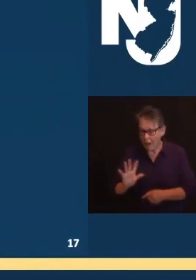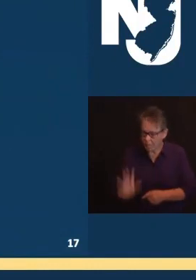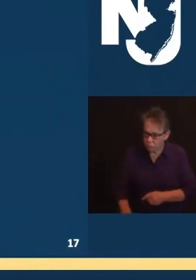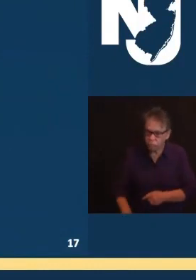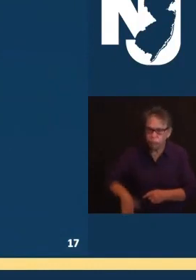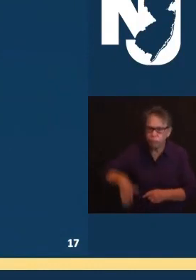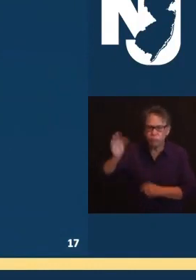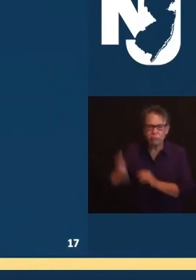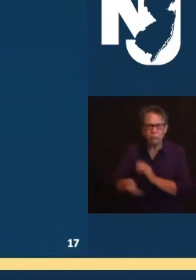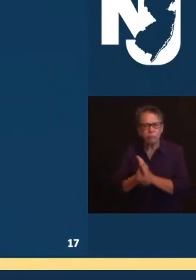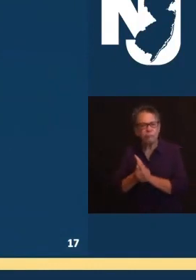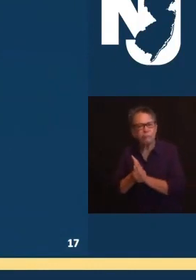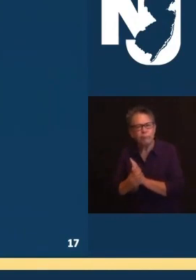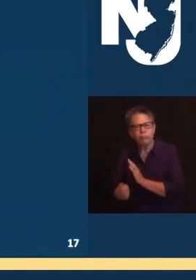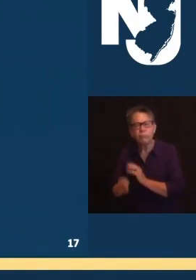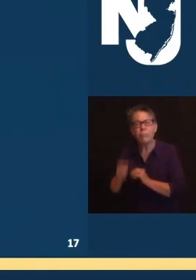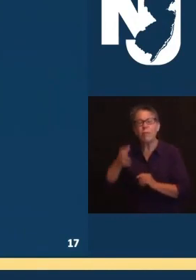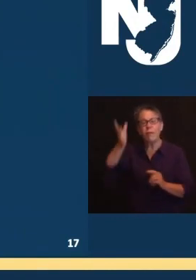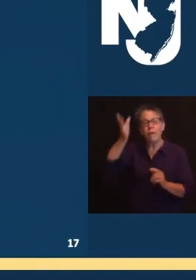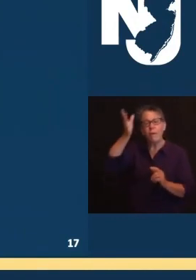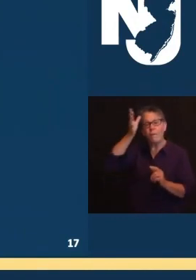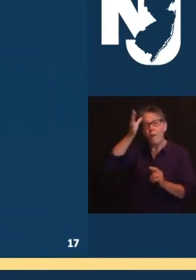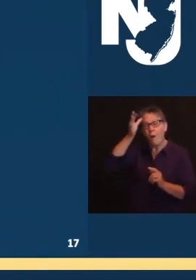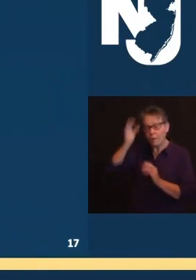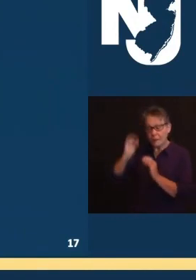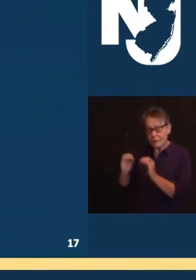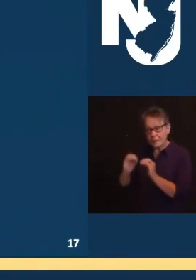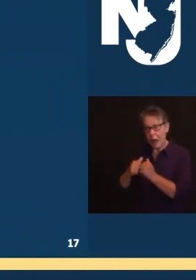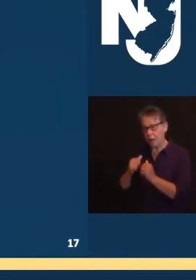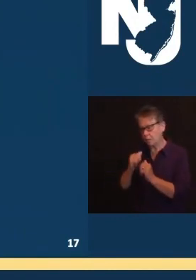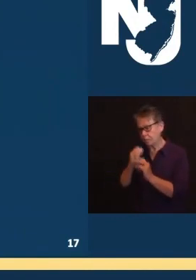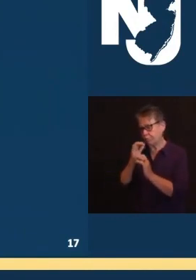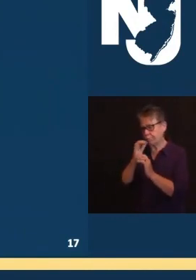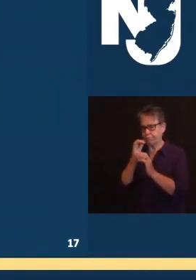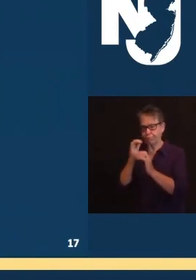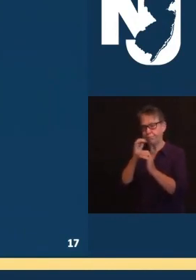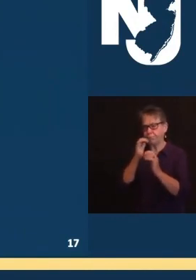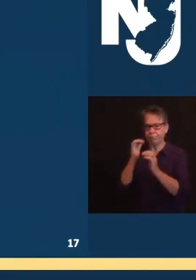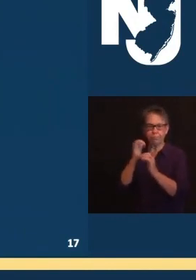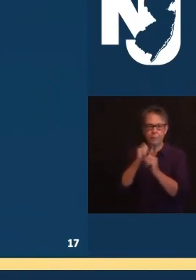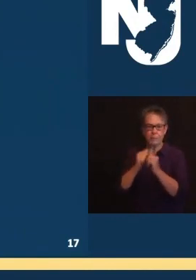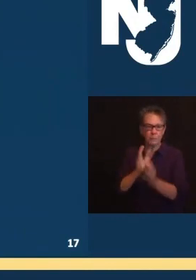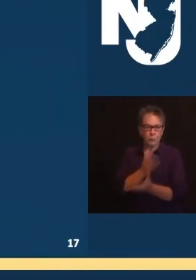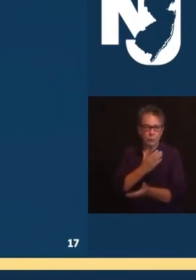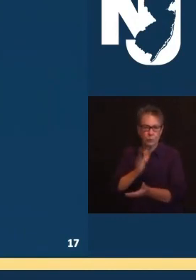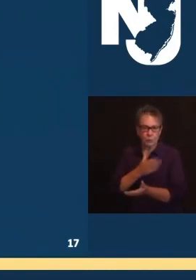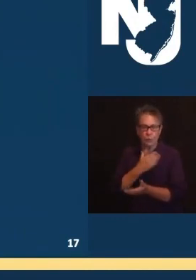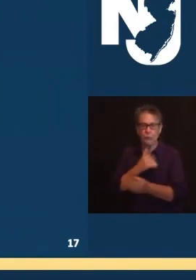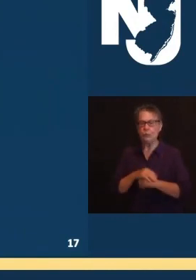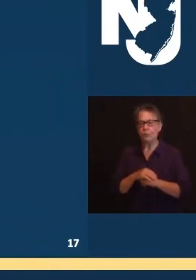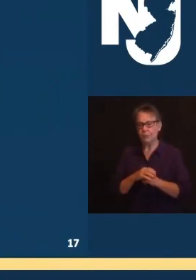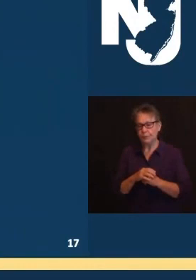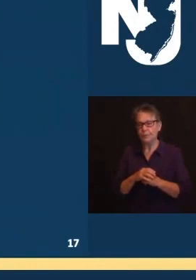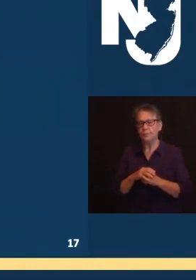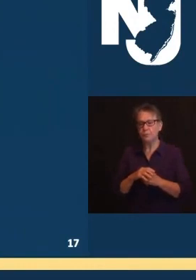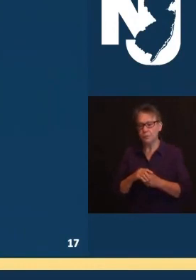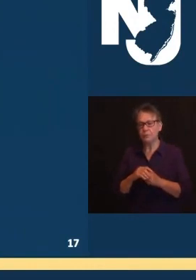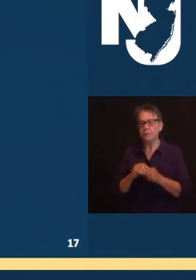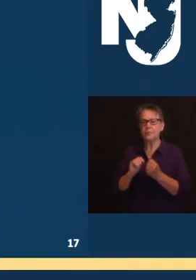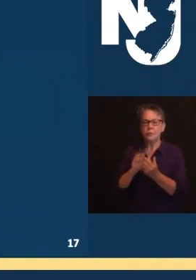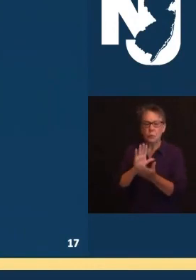trumpet. He attended Philadelphia's Settlement Music School, where he studied trumpet and music theory. He continued